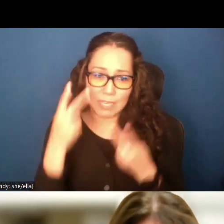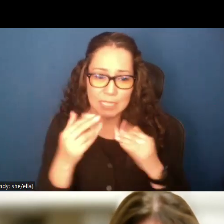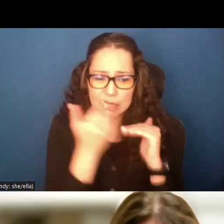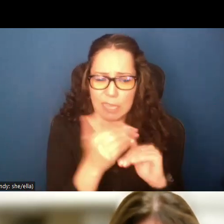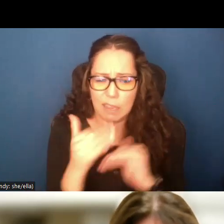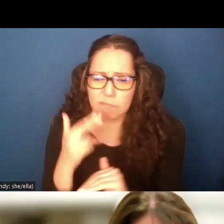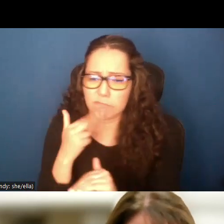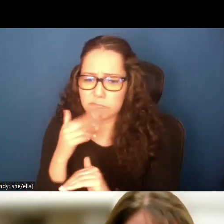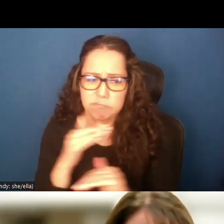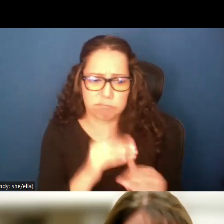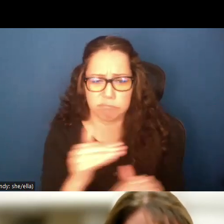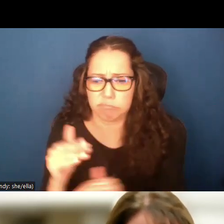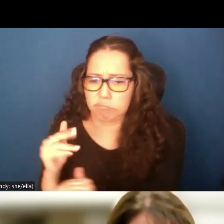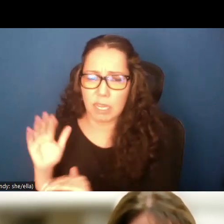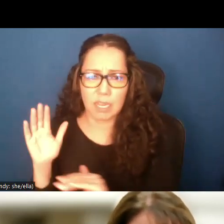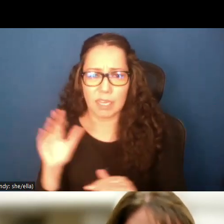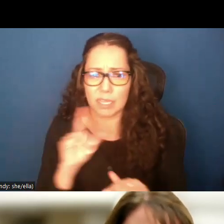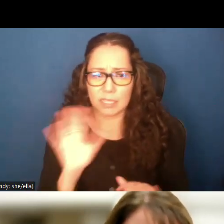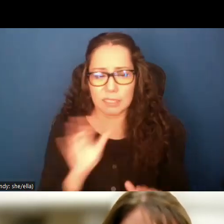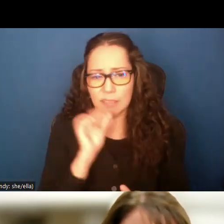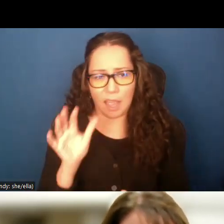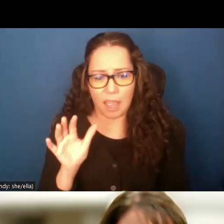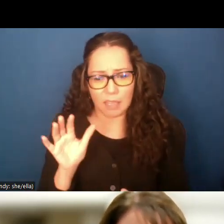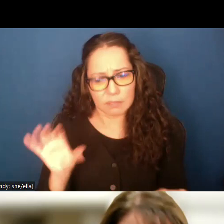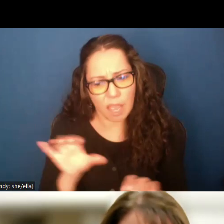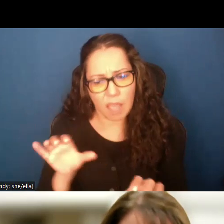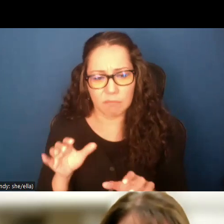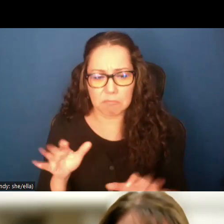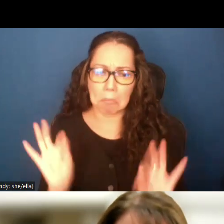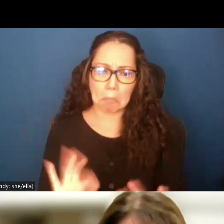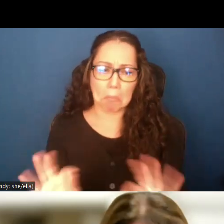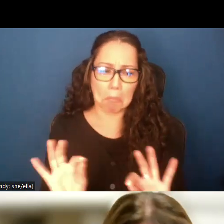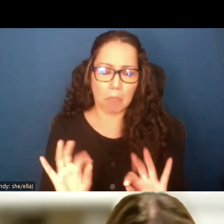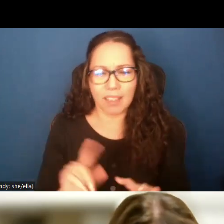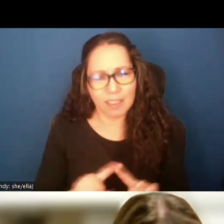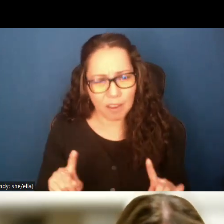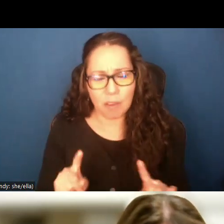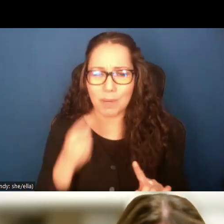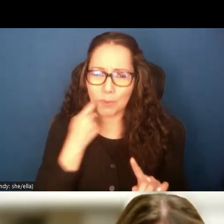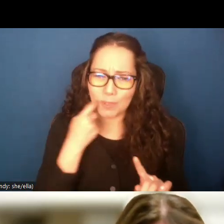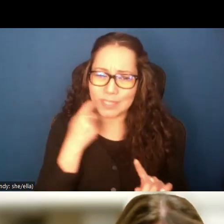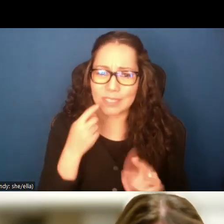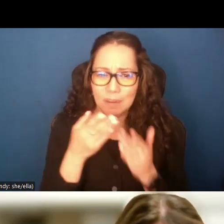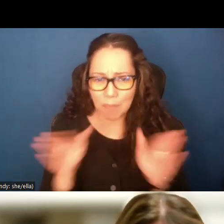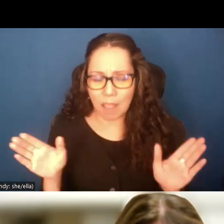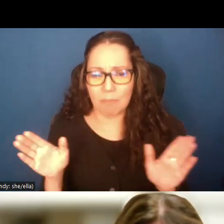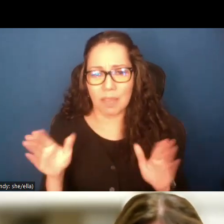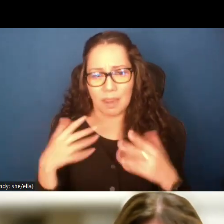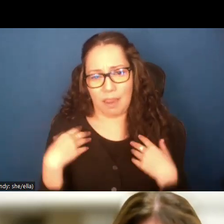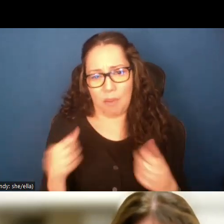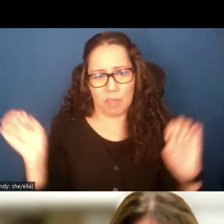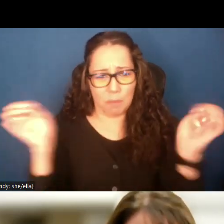facilities isn't done lightly. But this last public health emergency was definitely